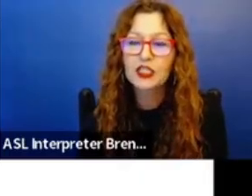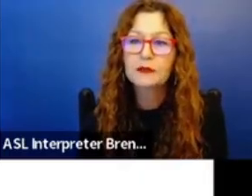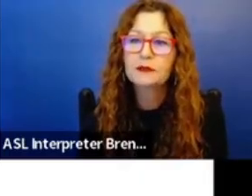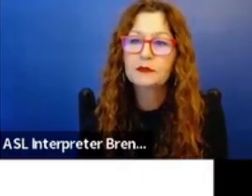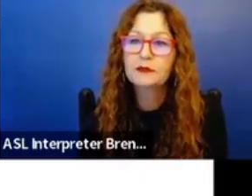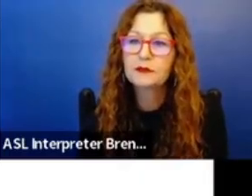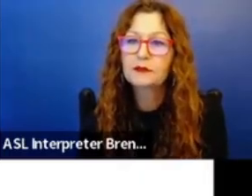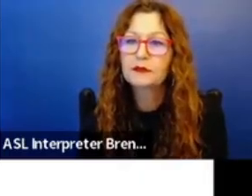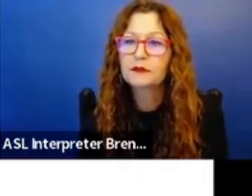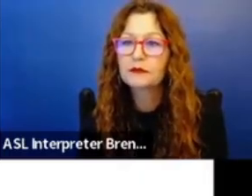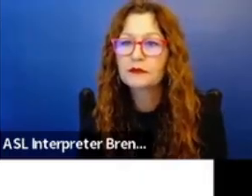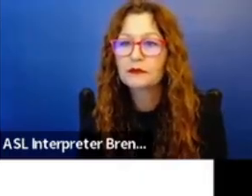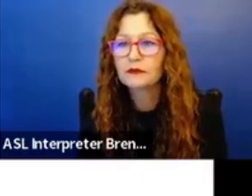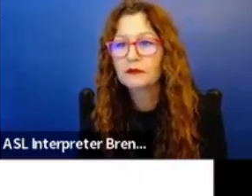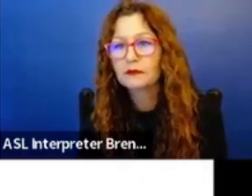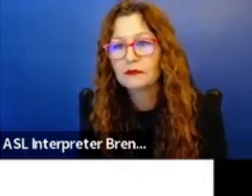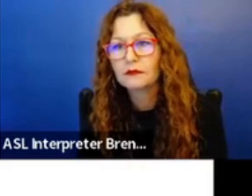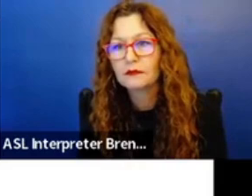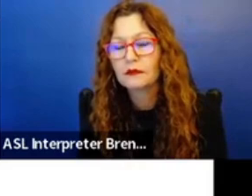H.